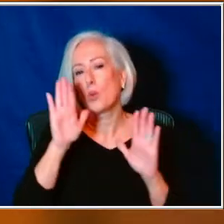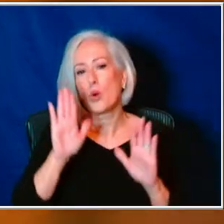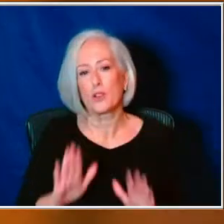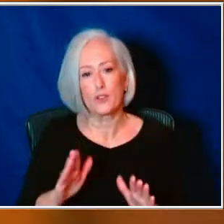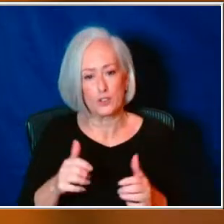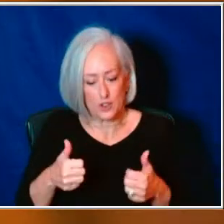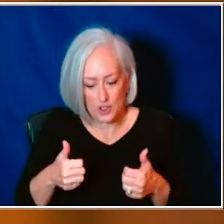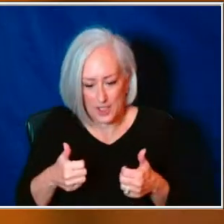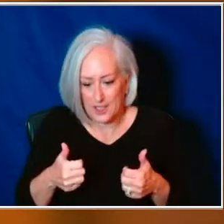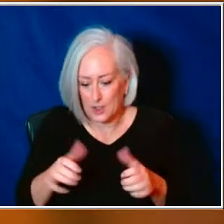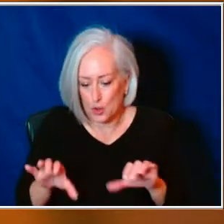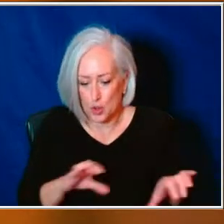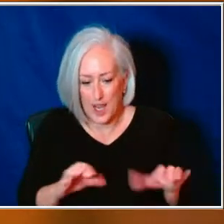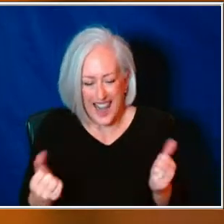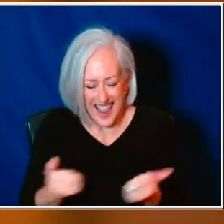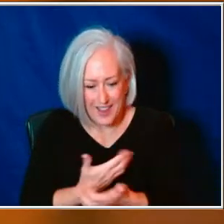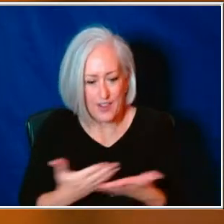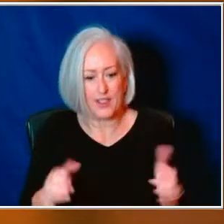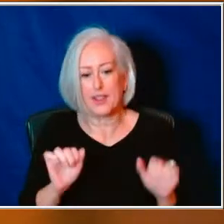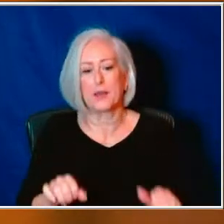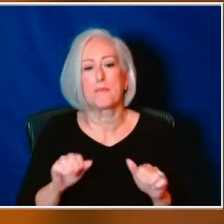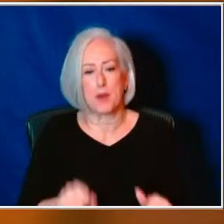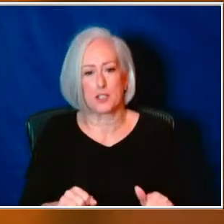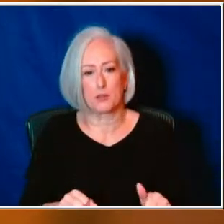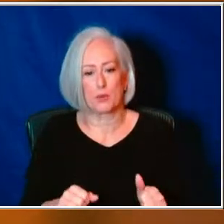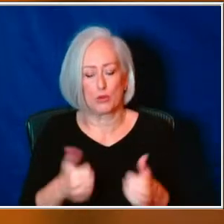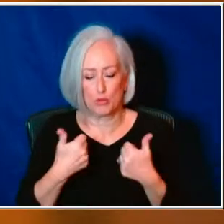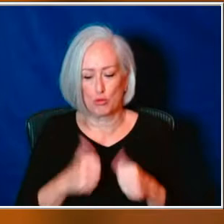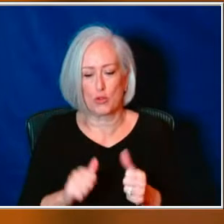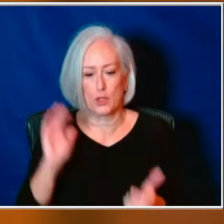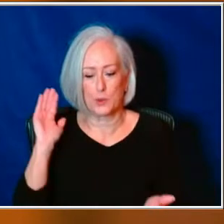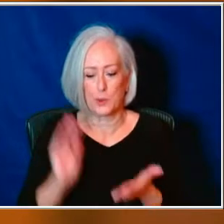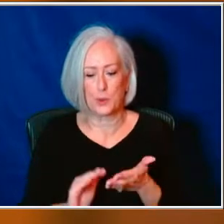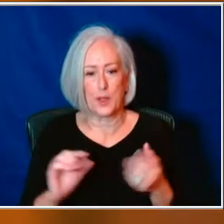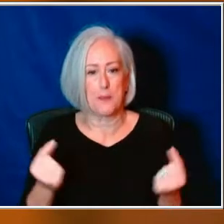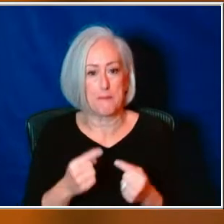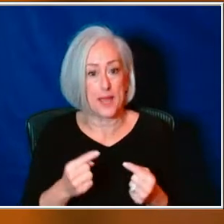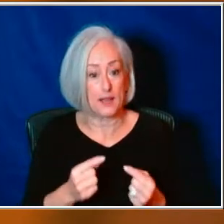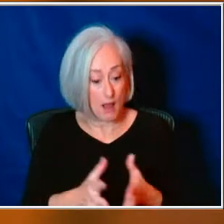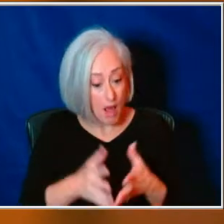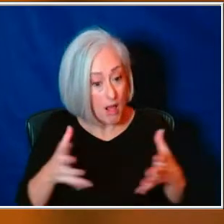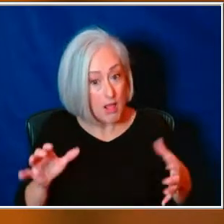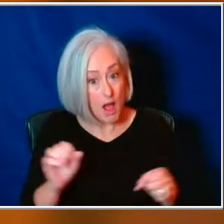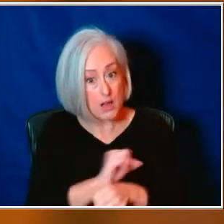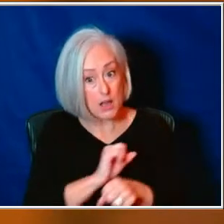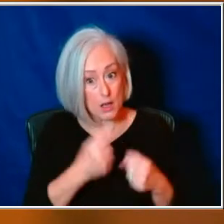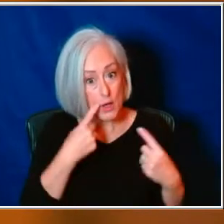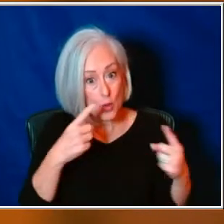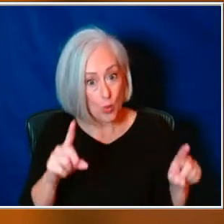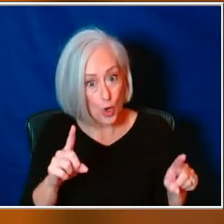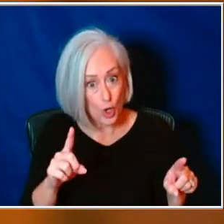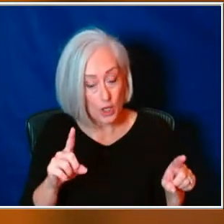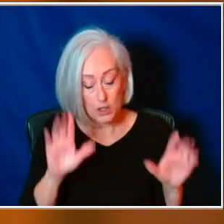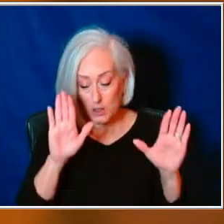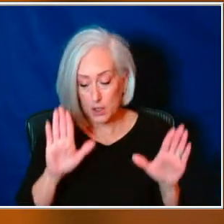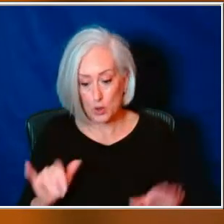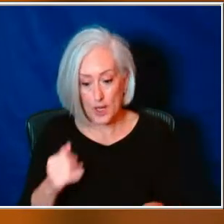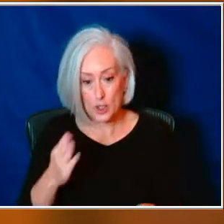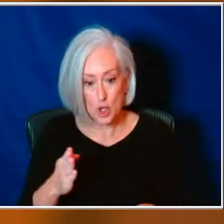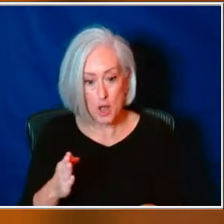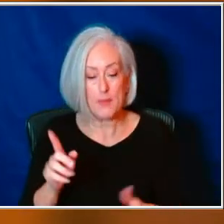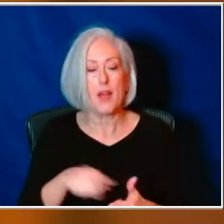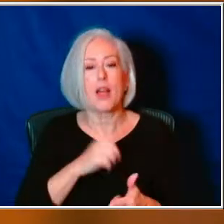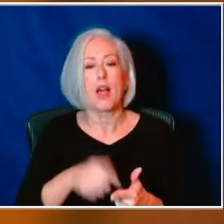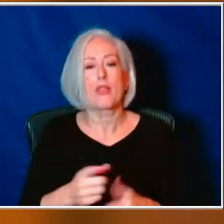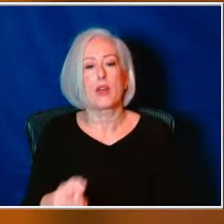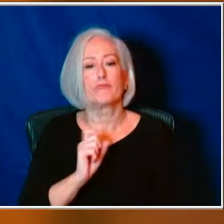relieve the amount of pain that I'm in, and a lot of it's worked. She's done a really great job. She gave me the opportunity to join this STEP